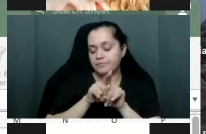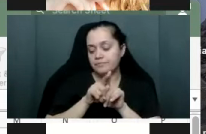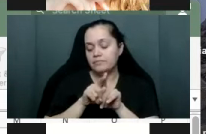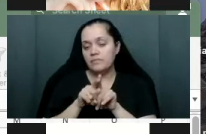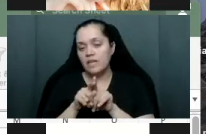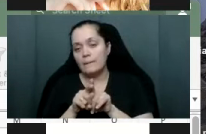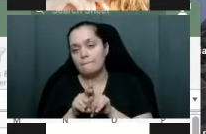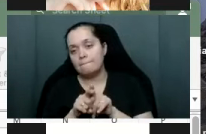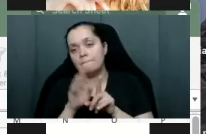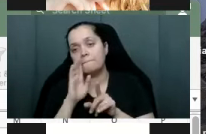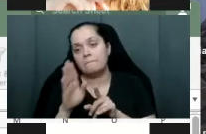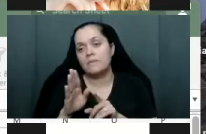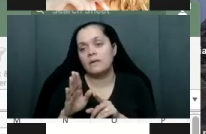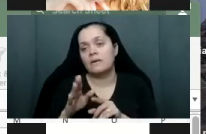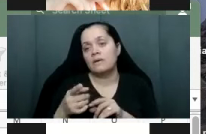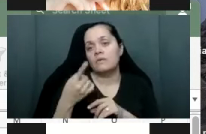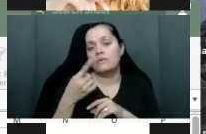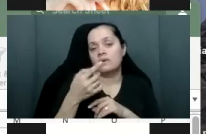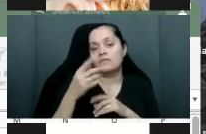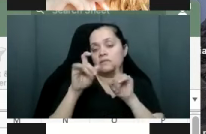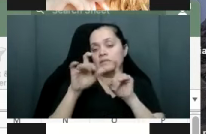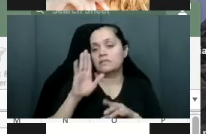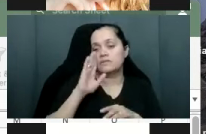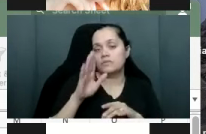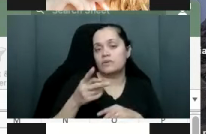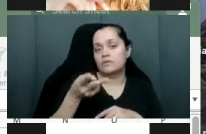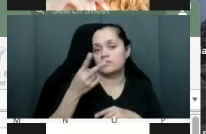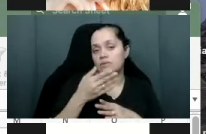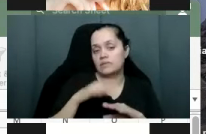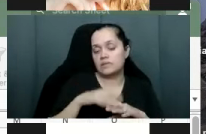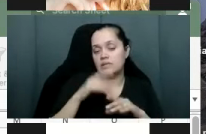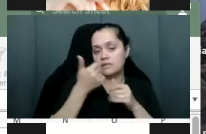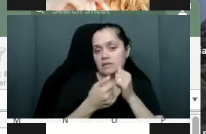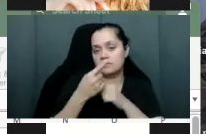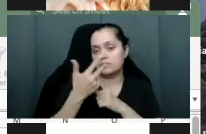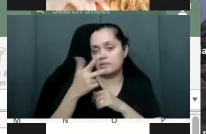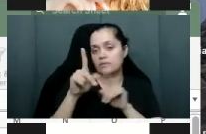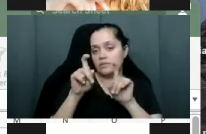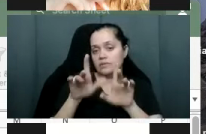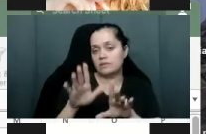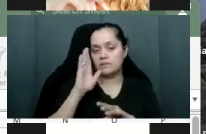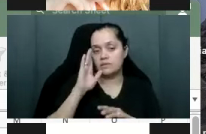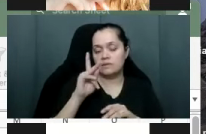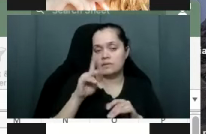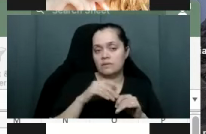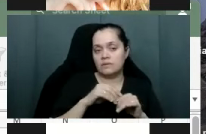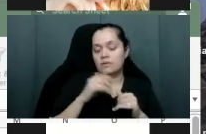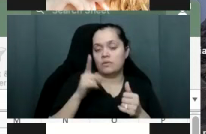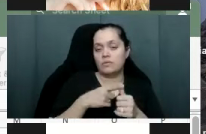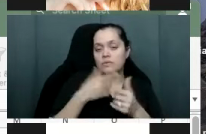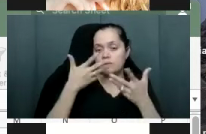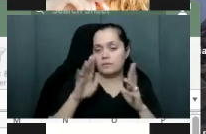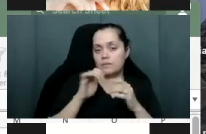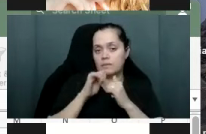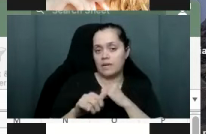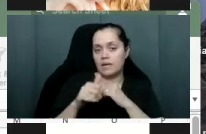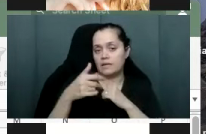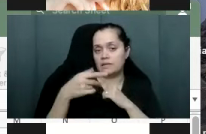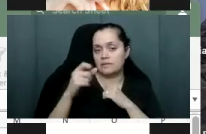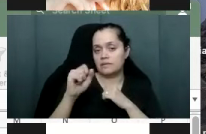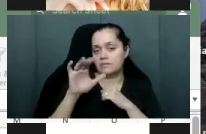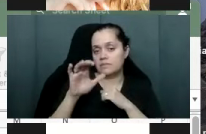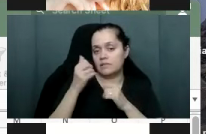is going to be on one of the tests, 2 things on each of the 3 tests. Once we get past the Pacific realm,